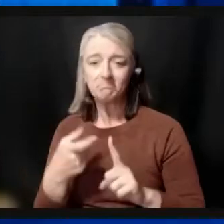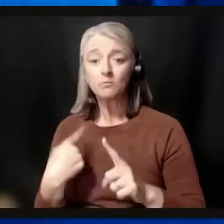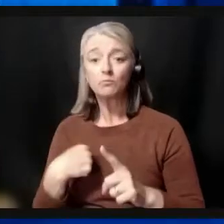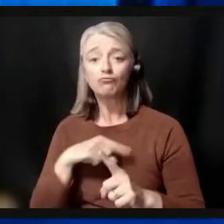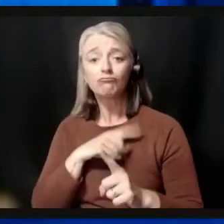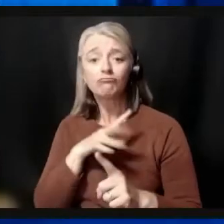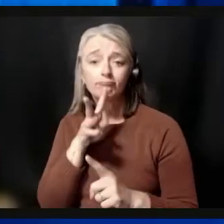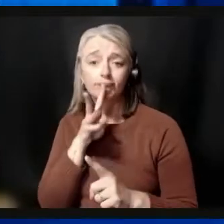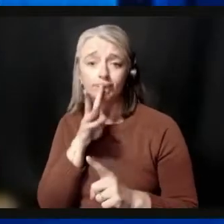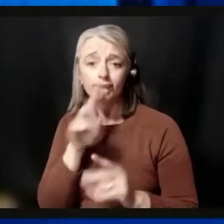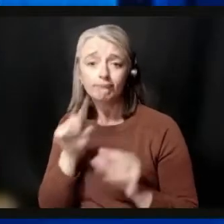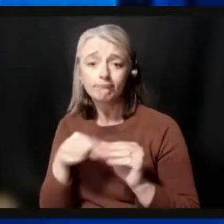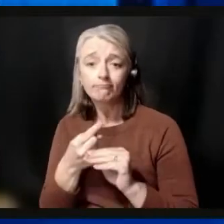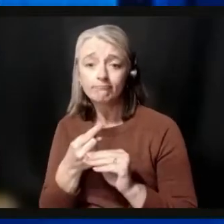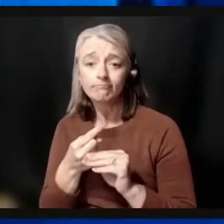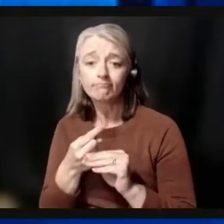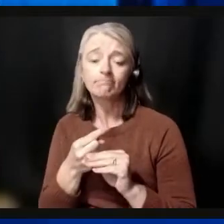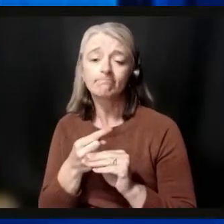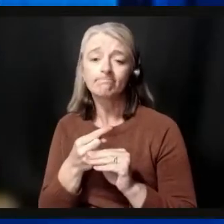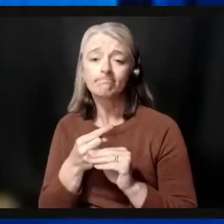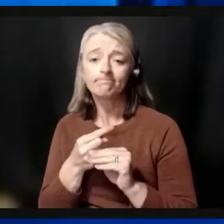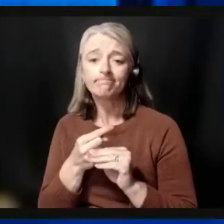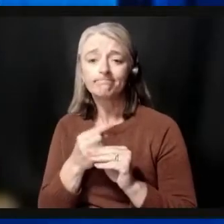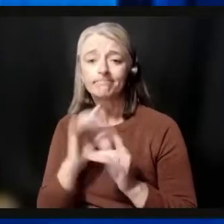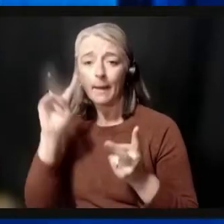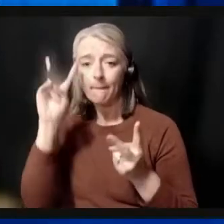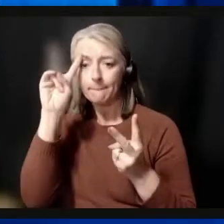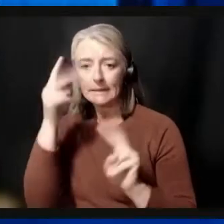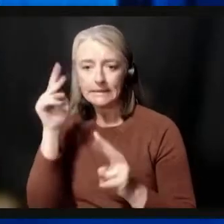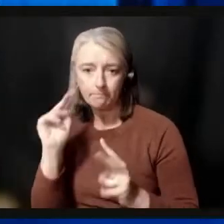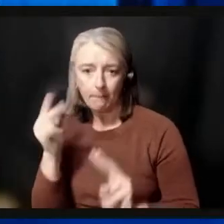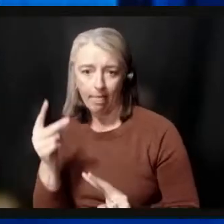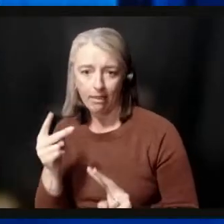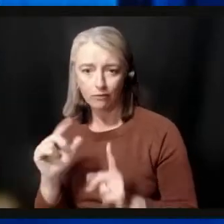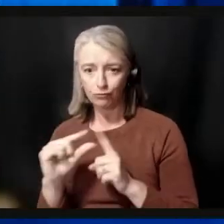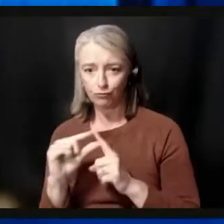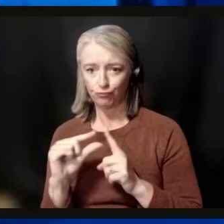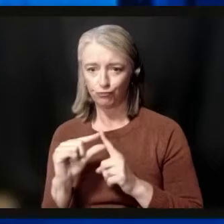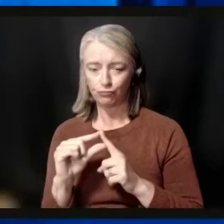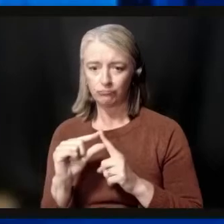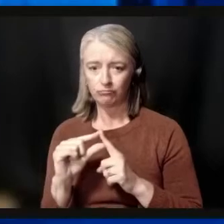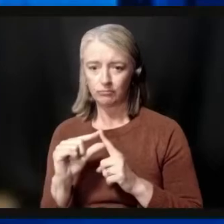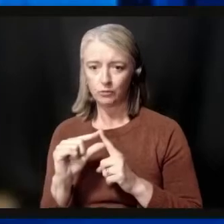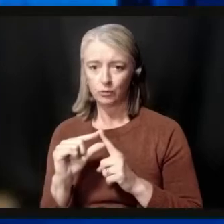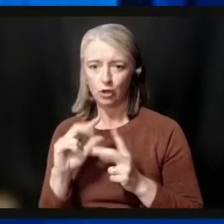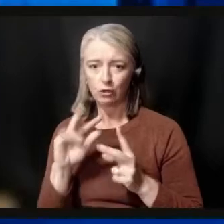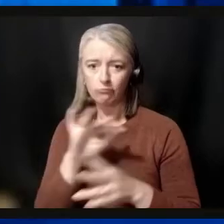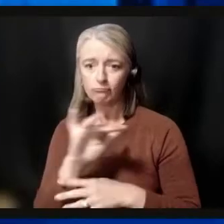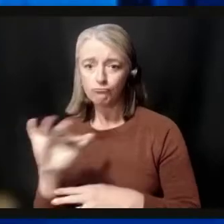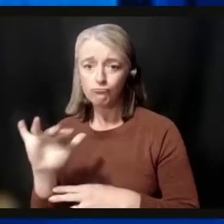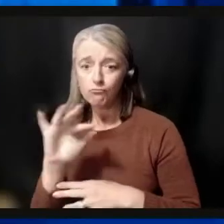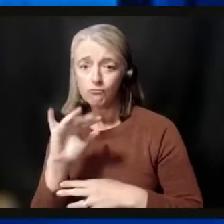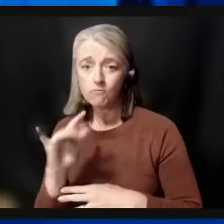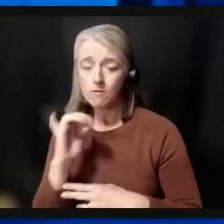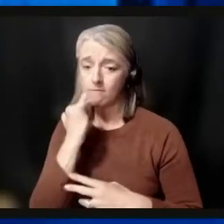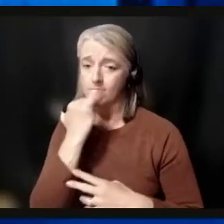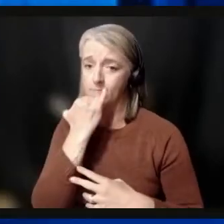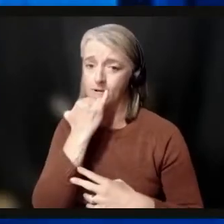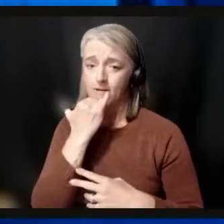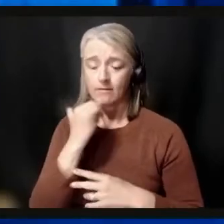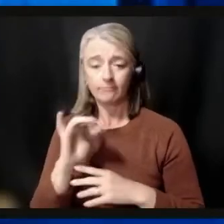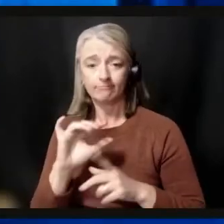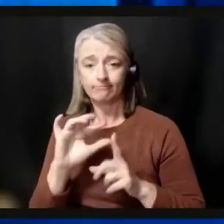as kind of a misspelling of a word. And when your word is misspelled, it can lead to changes in your